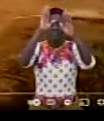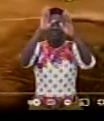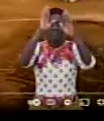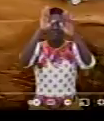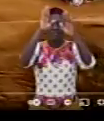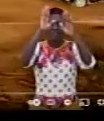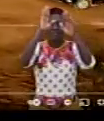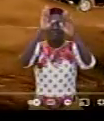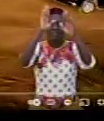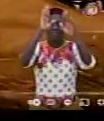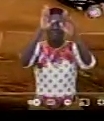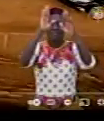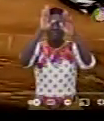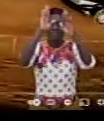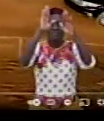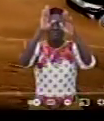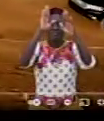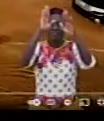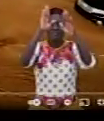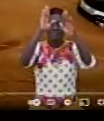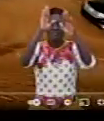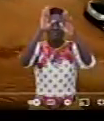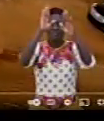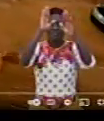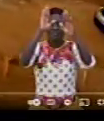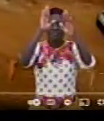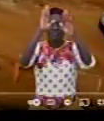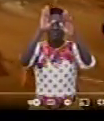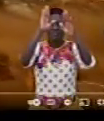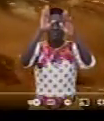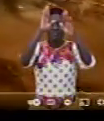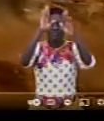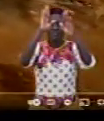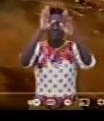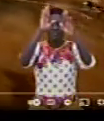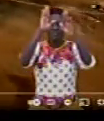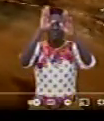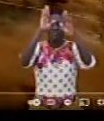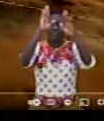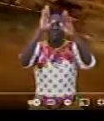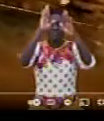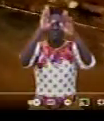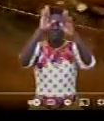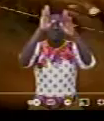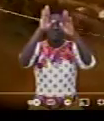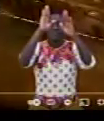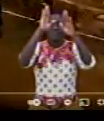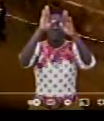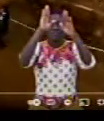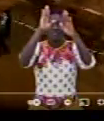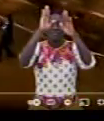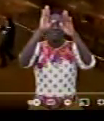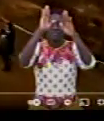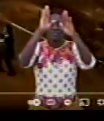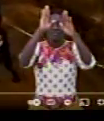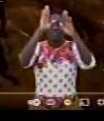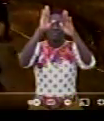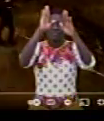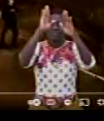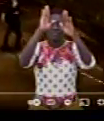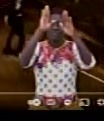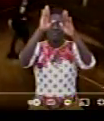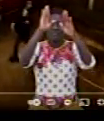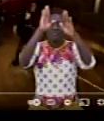the power of Jesus, the majesty of Jesus, as the man of God comes into